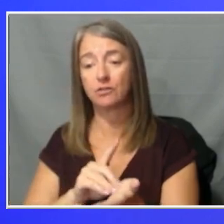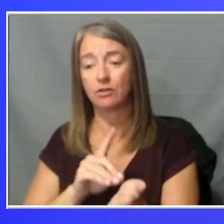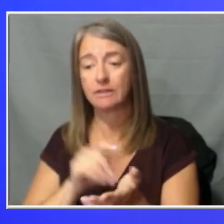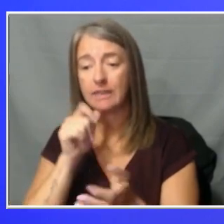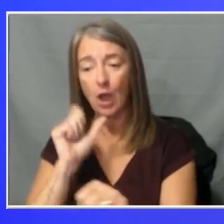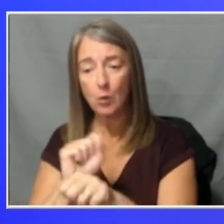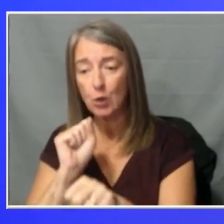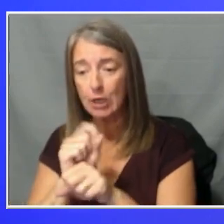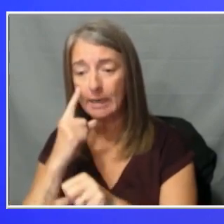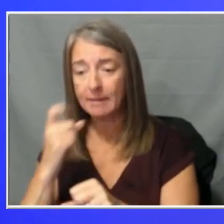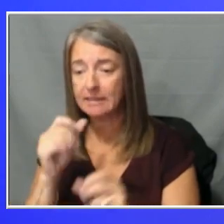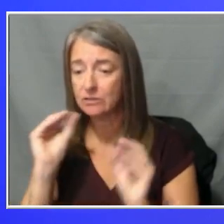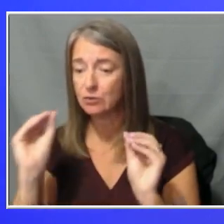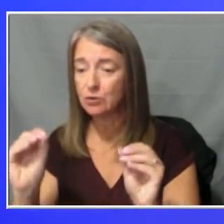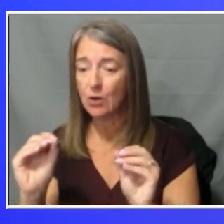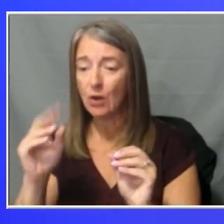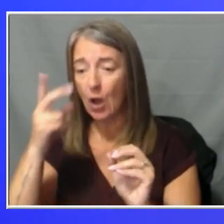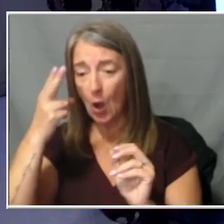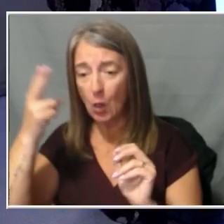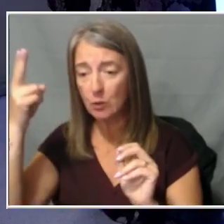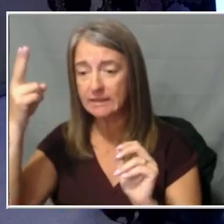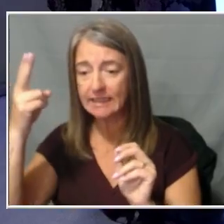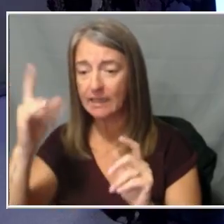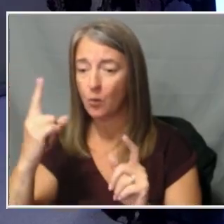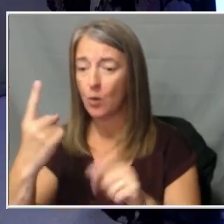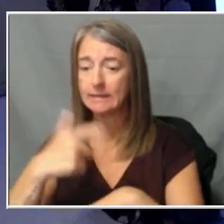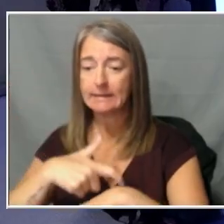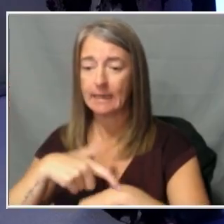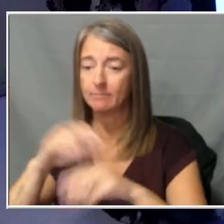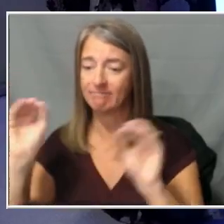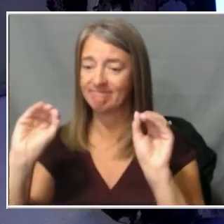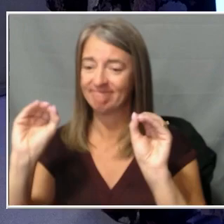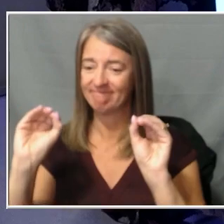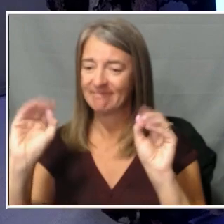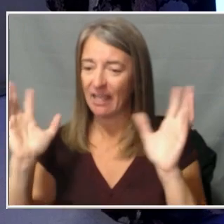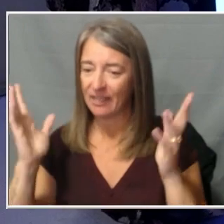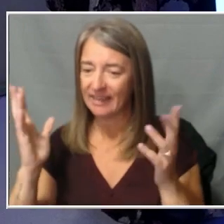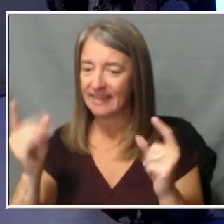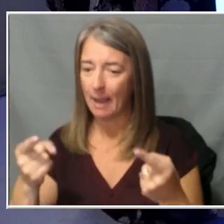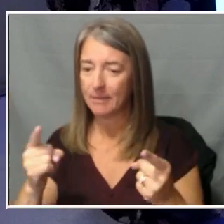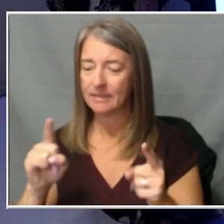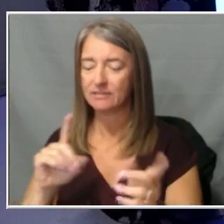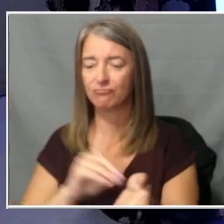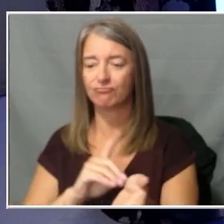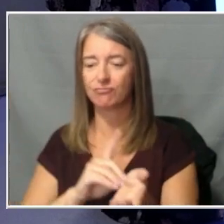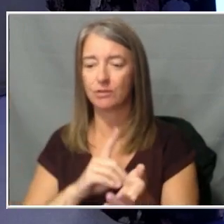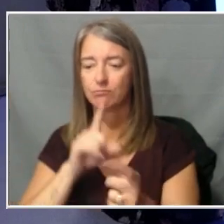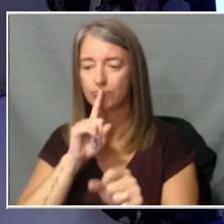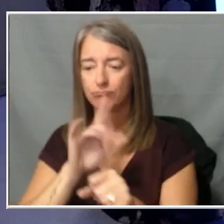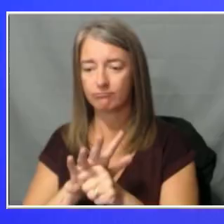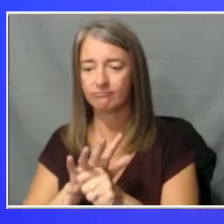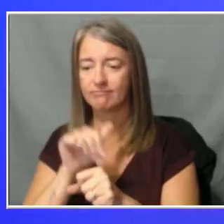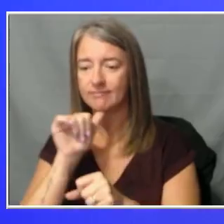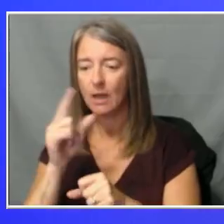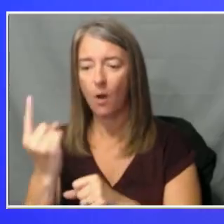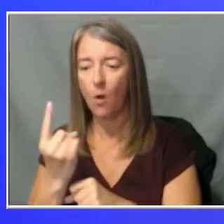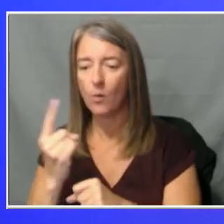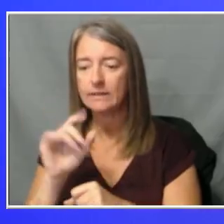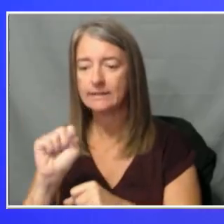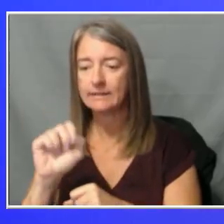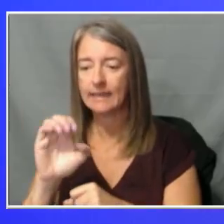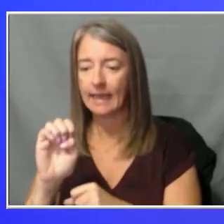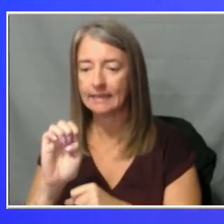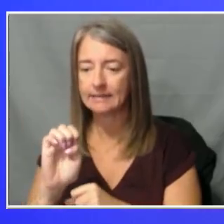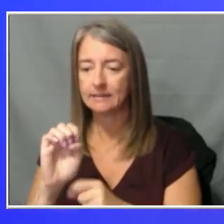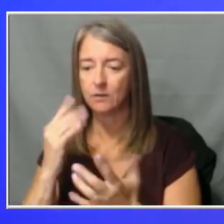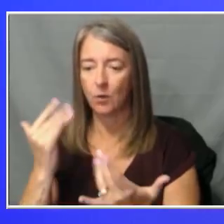me because I did not even hallucinate one time. One time I did not. And he assured me that that's not always the case, and that to